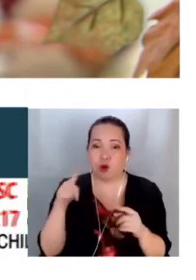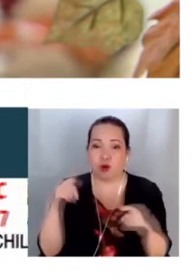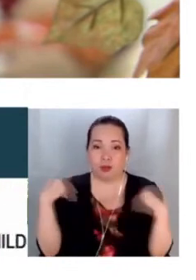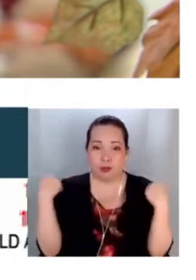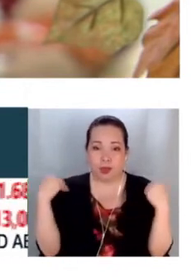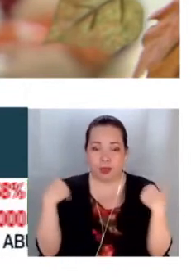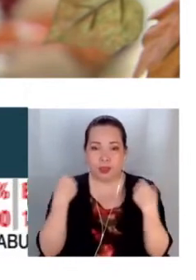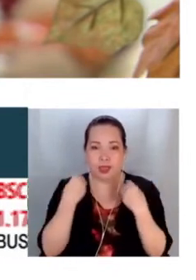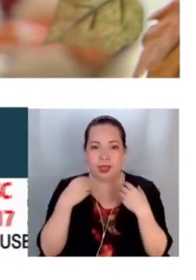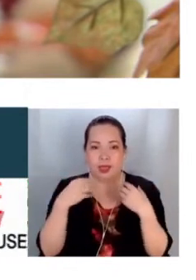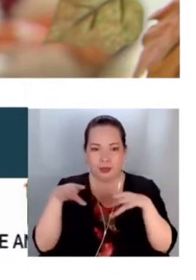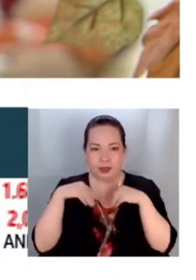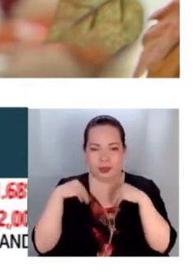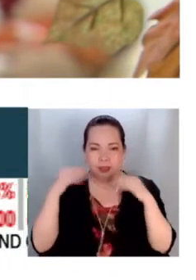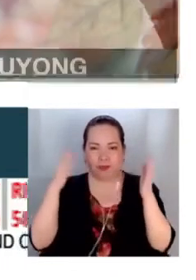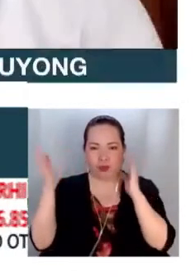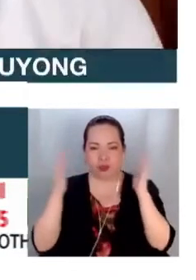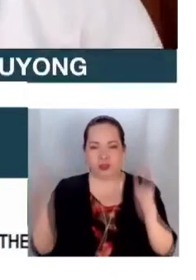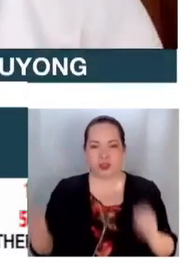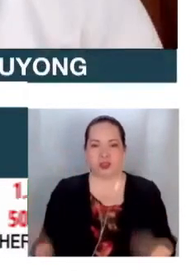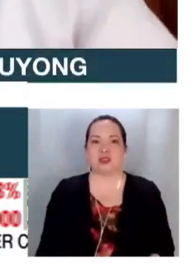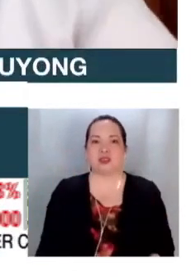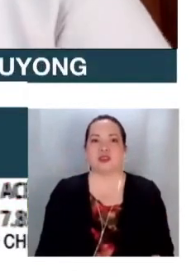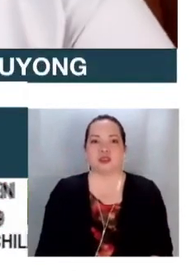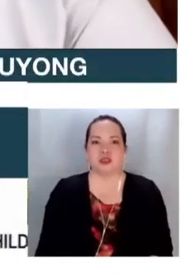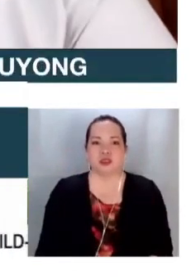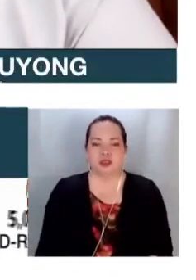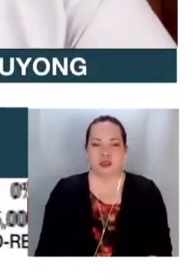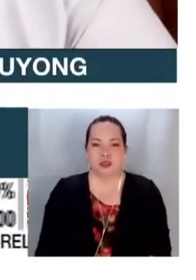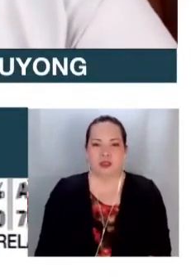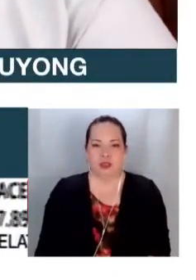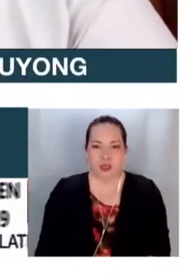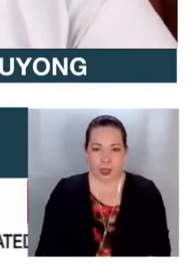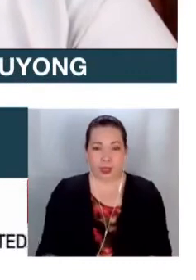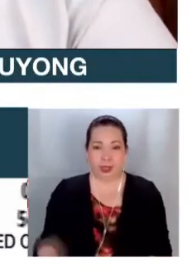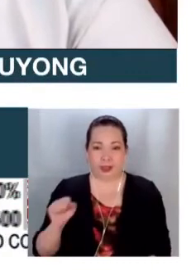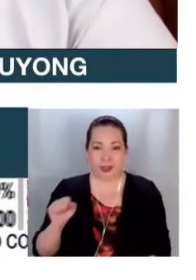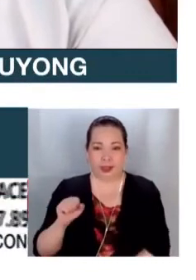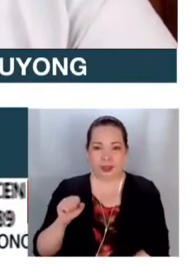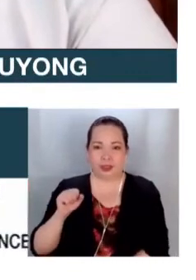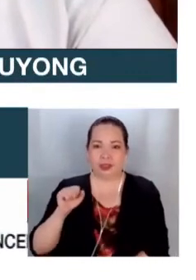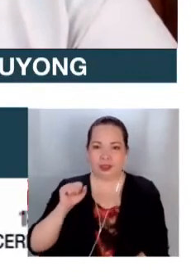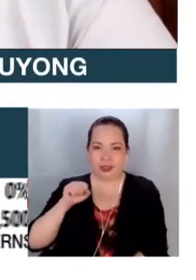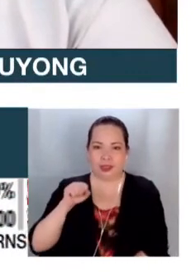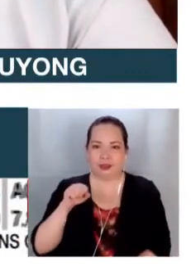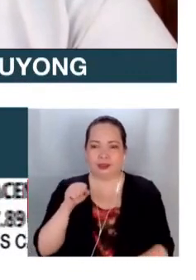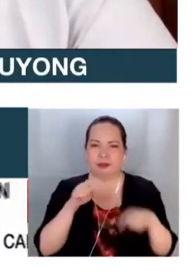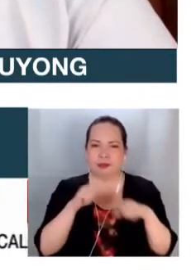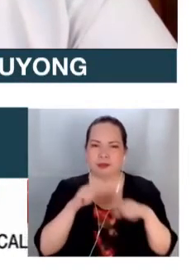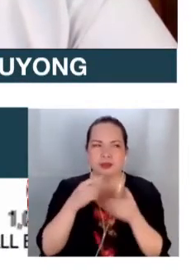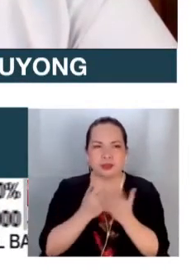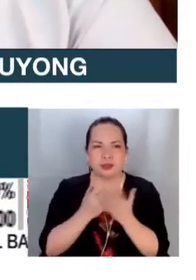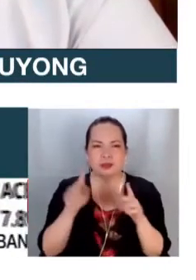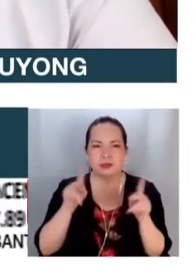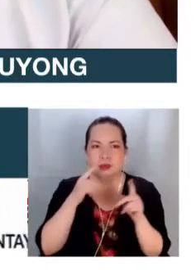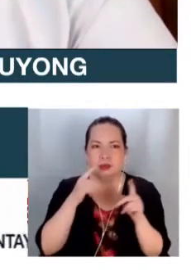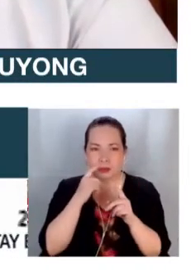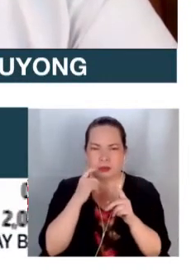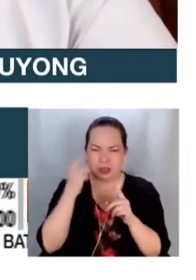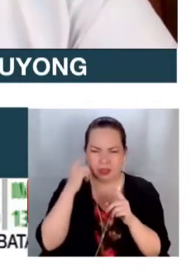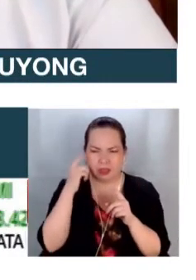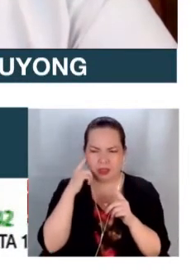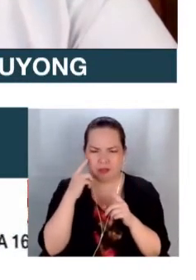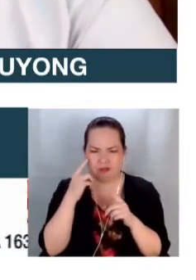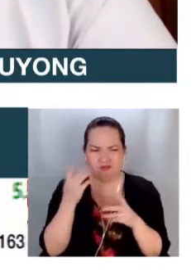reduce pregnancy. Yeah, here's the thing, though, Undersecretary. Mm-hmm. People watching us now may just think, so what? These